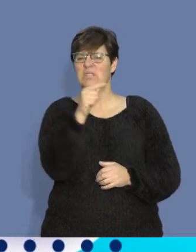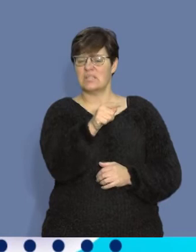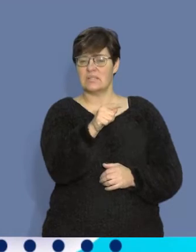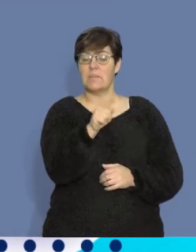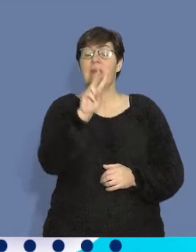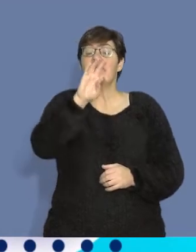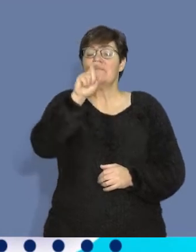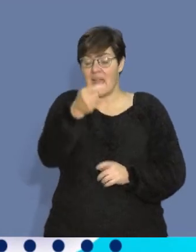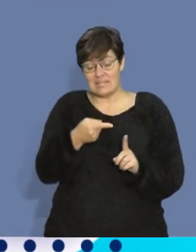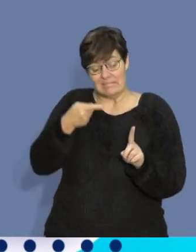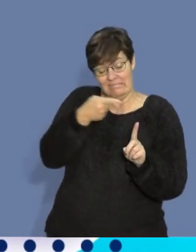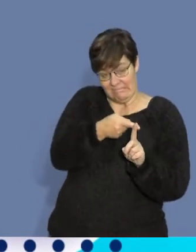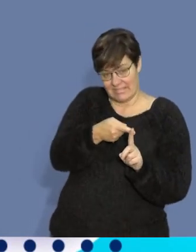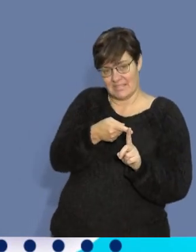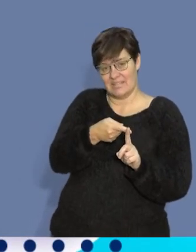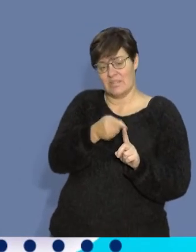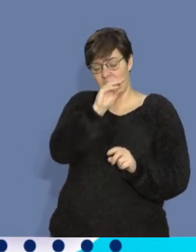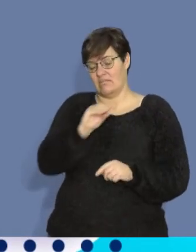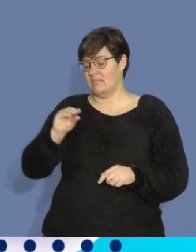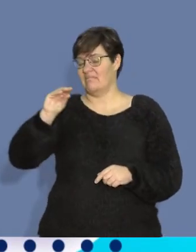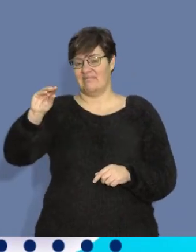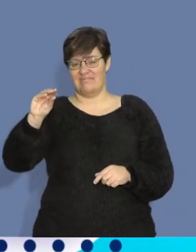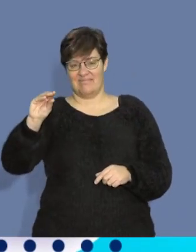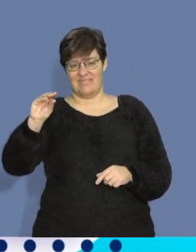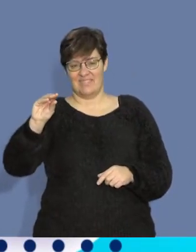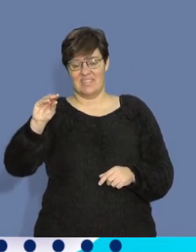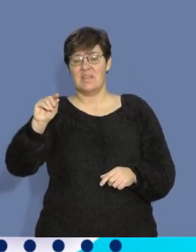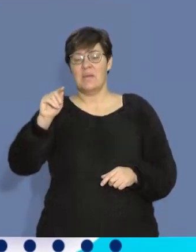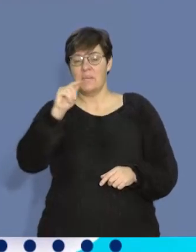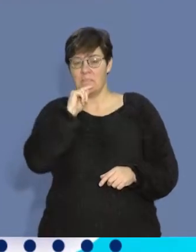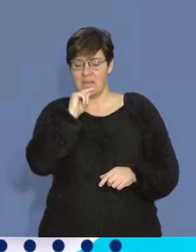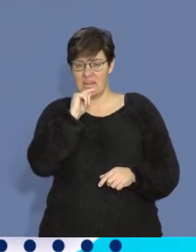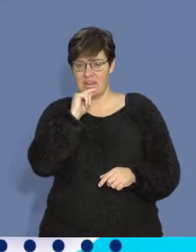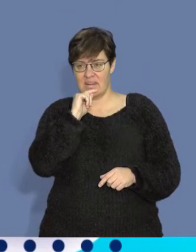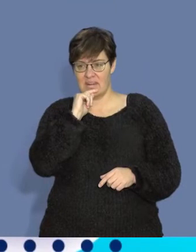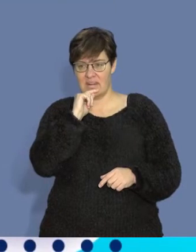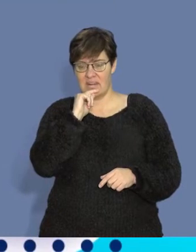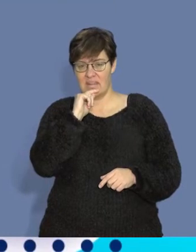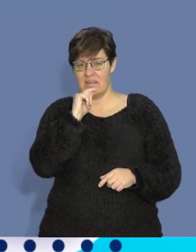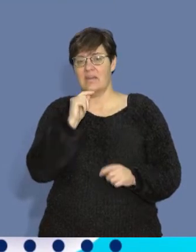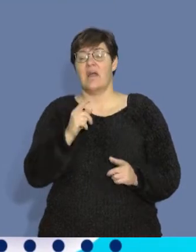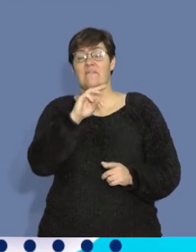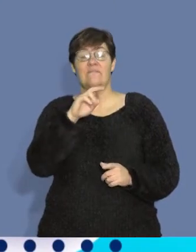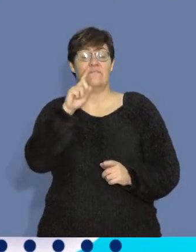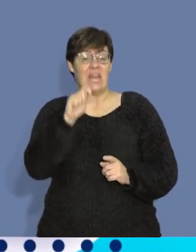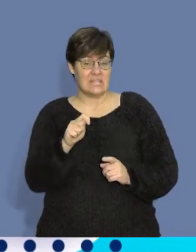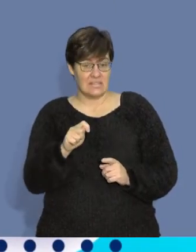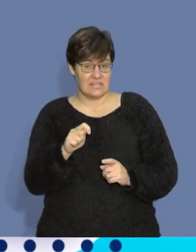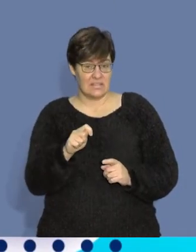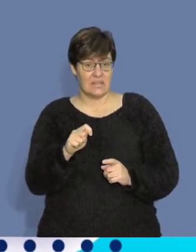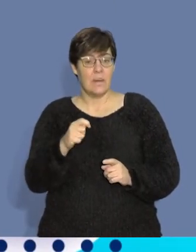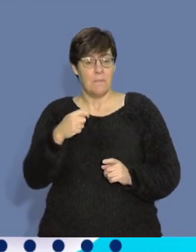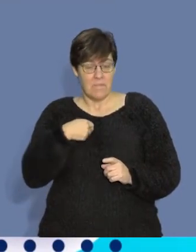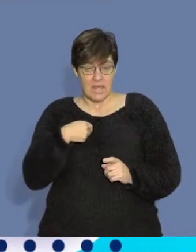is the VAT on our sales, meaning it's an output VAT. It's the amount of VAT that we